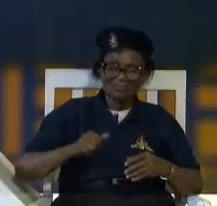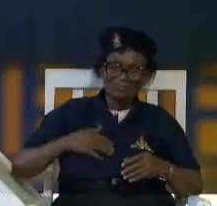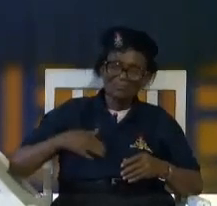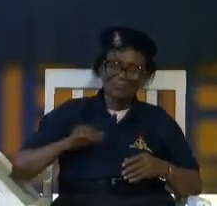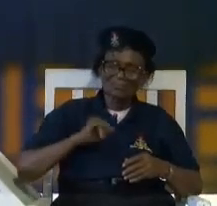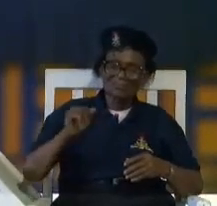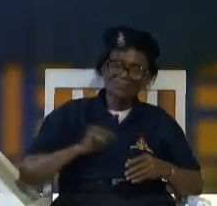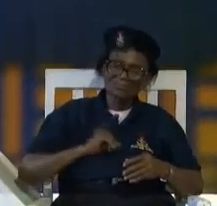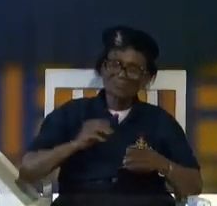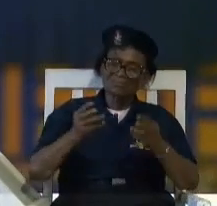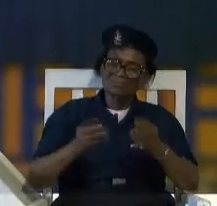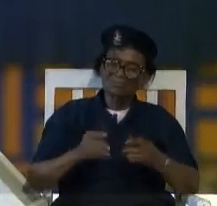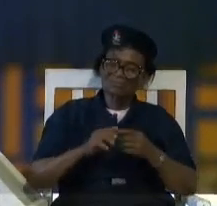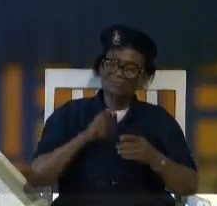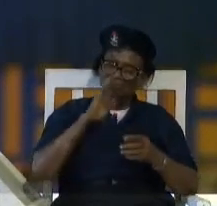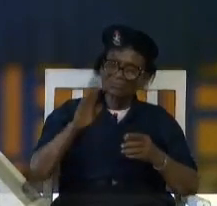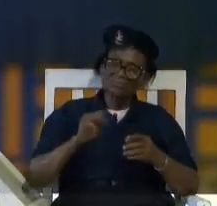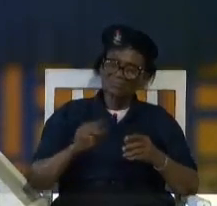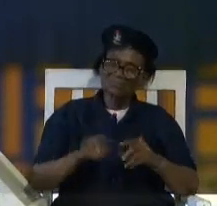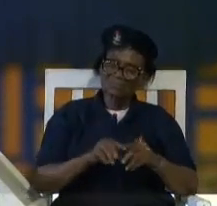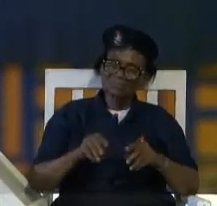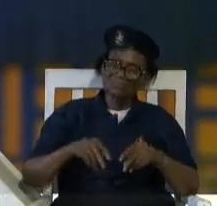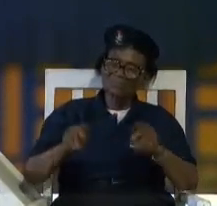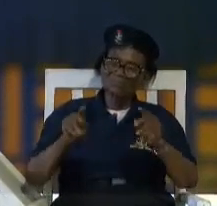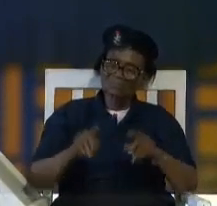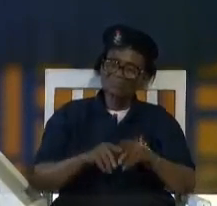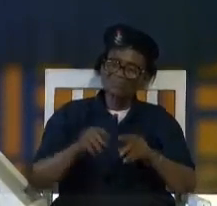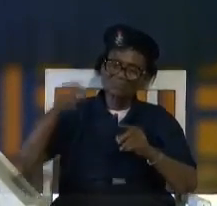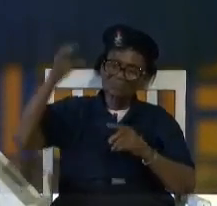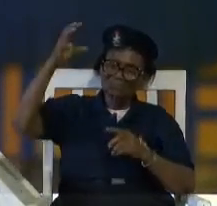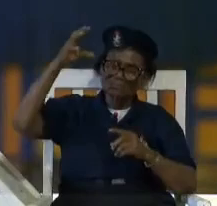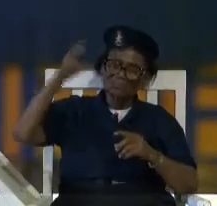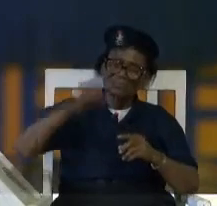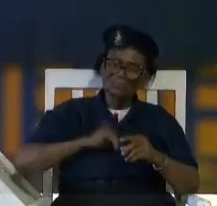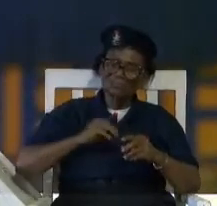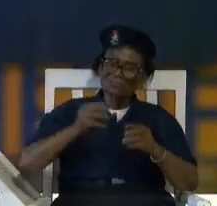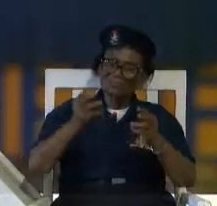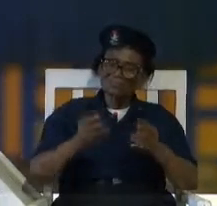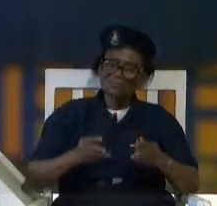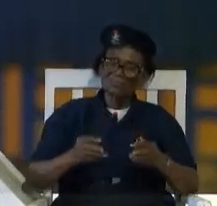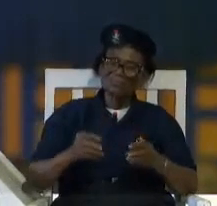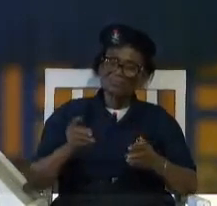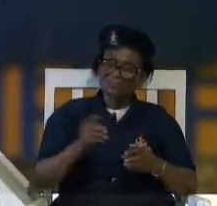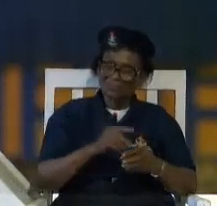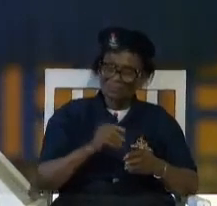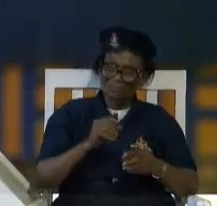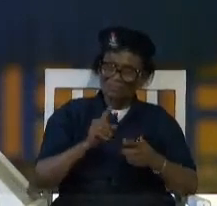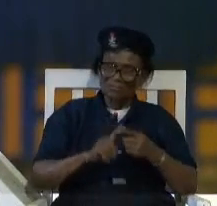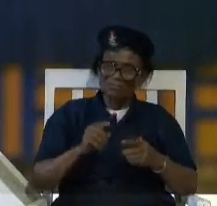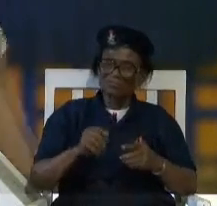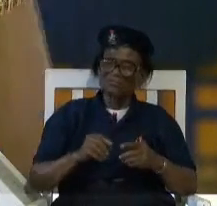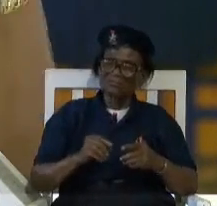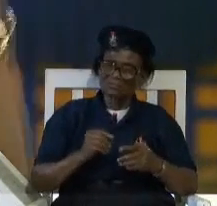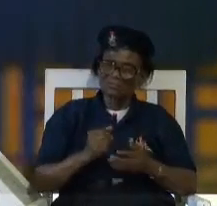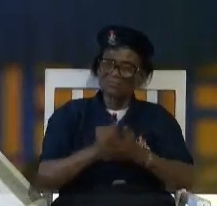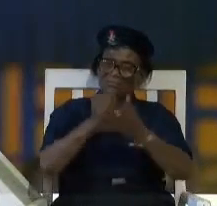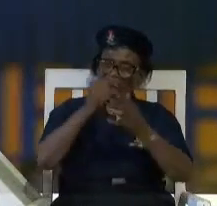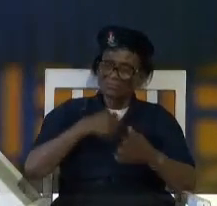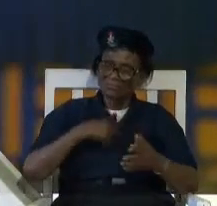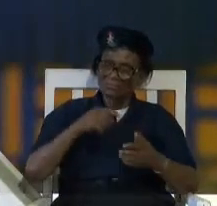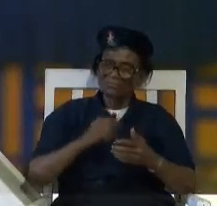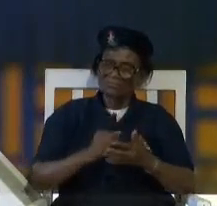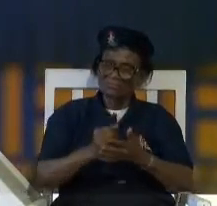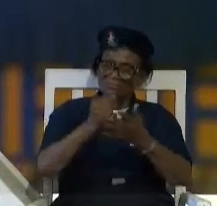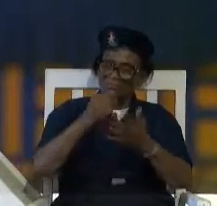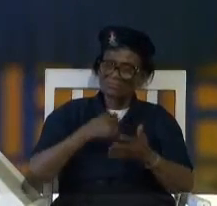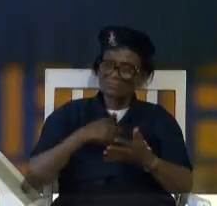light. But you have to help me. Please help me tonight. So, those of